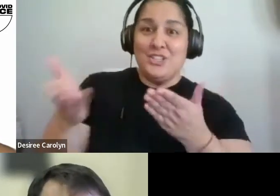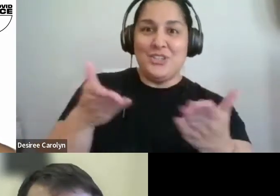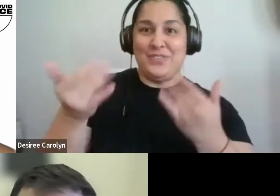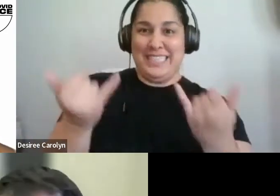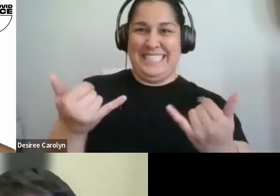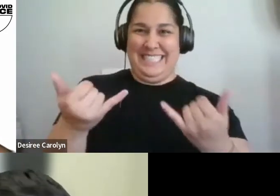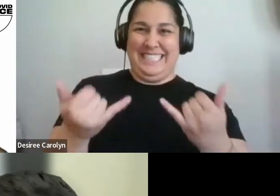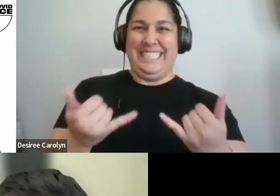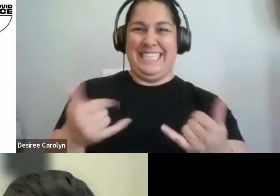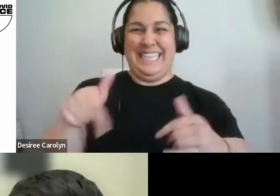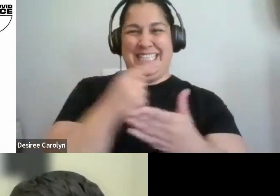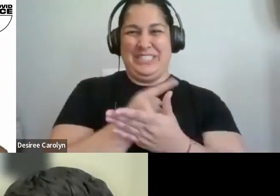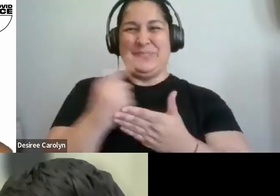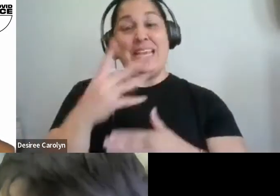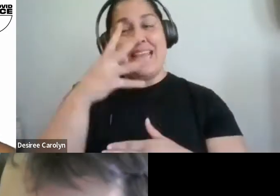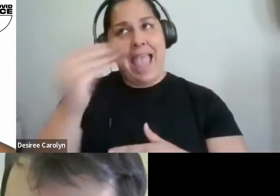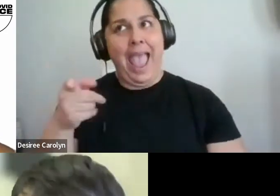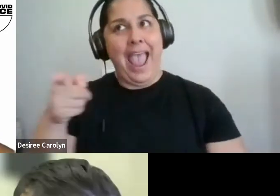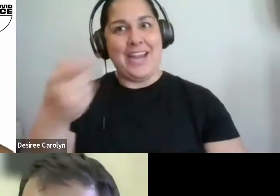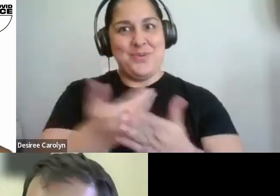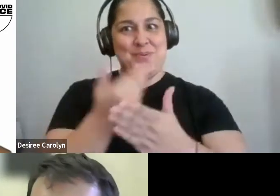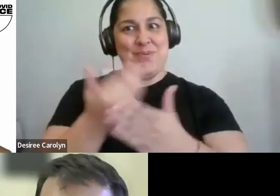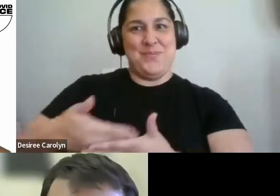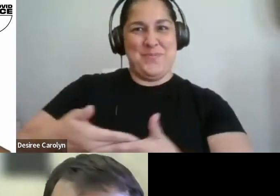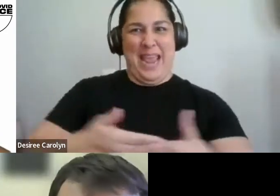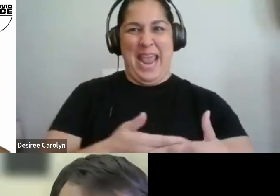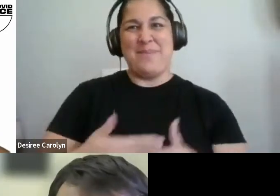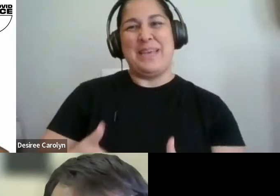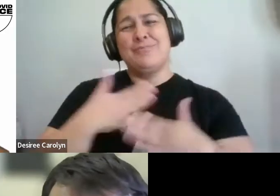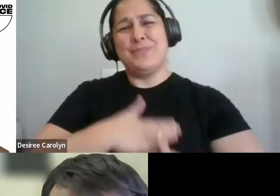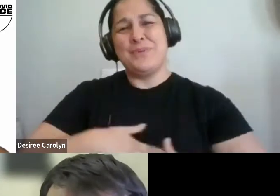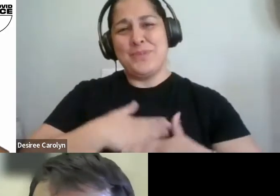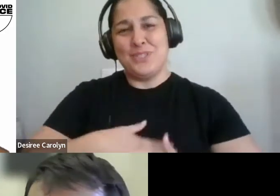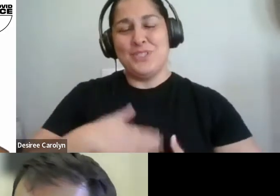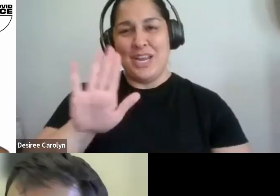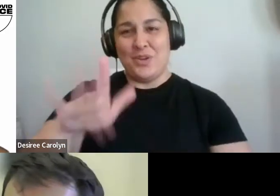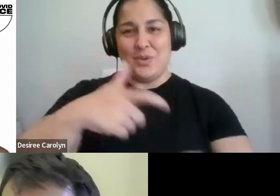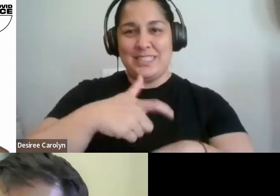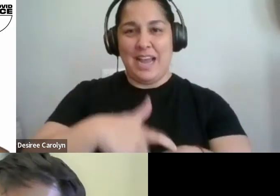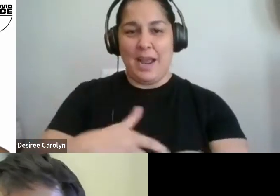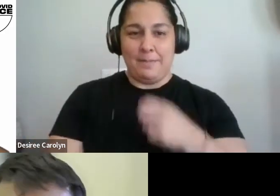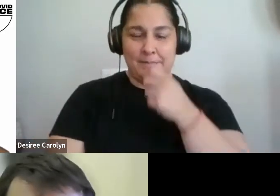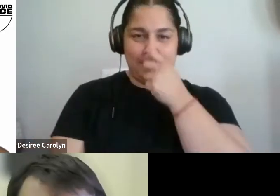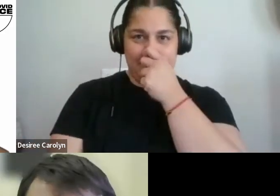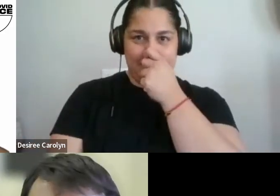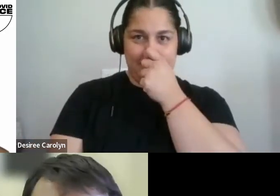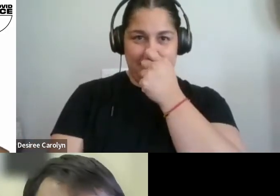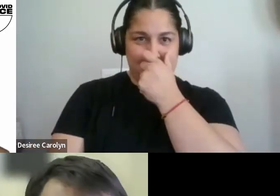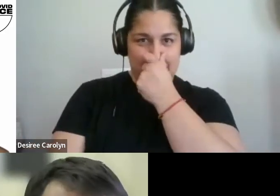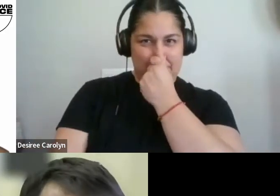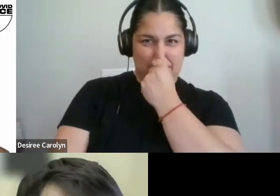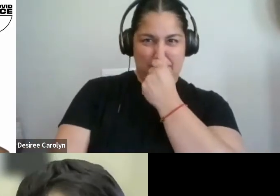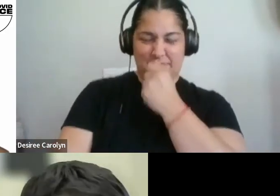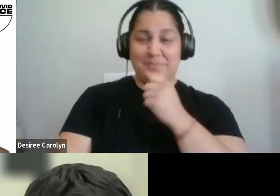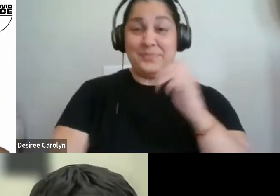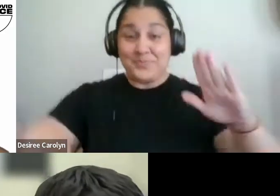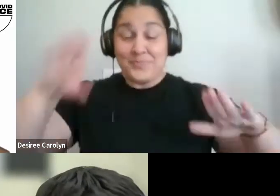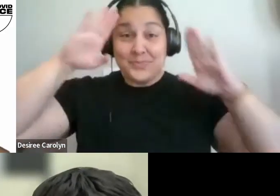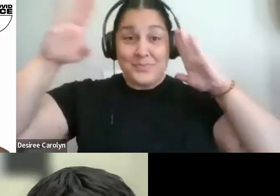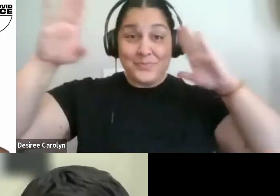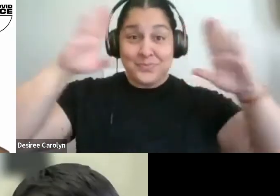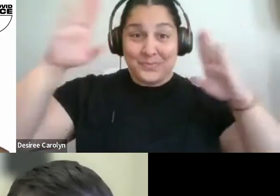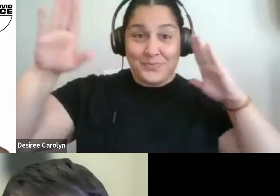So we really value your time and appreciate your work. Turn over to you. Okay, JD? Yes. Okay, great. Hey, everybody. Really happy to